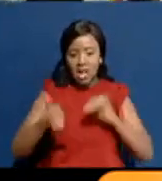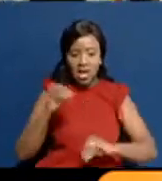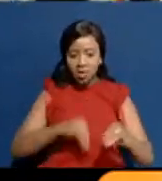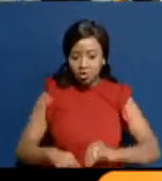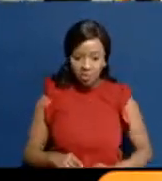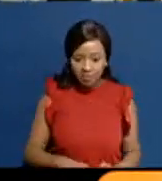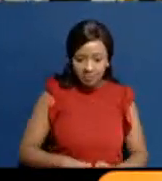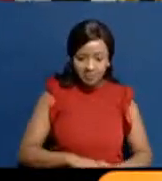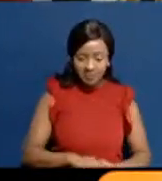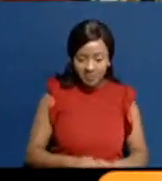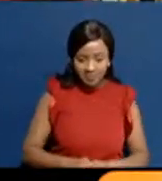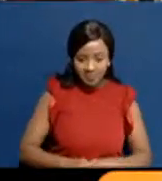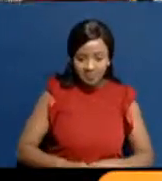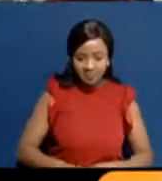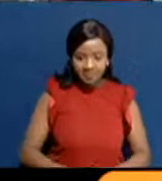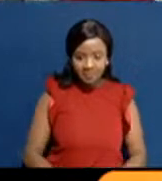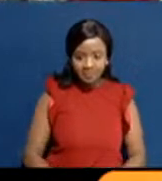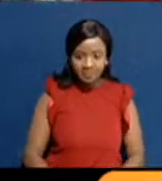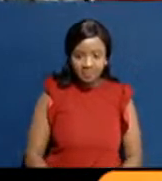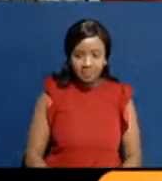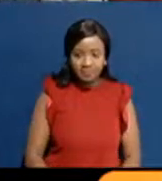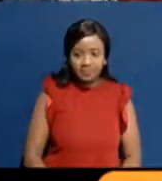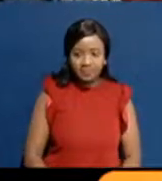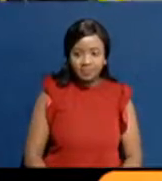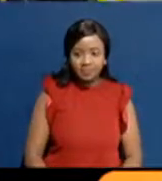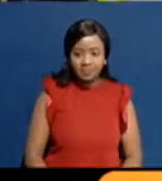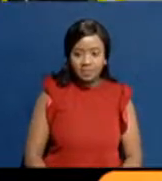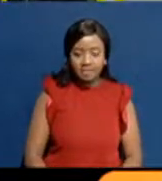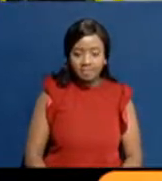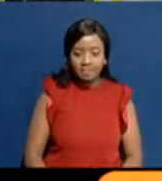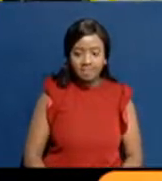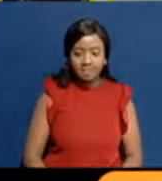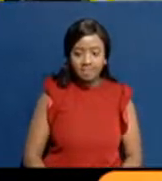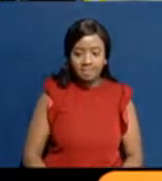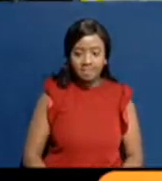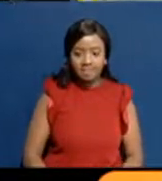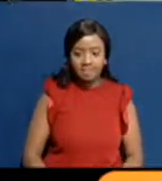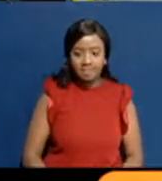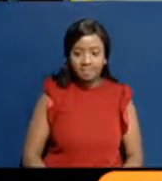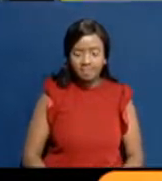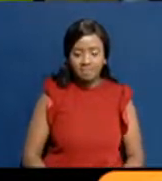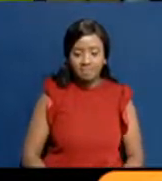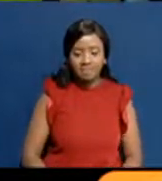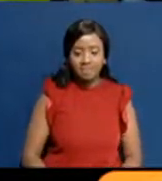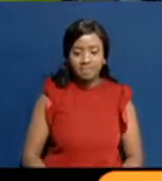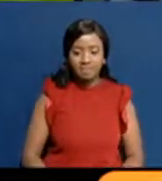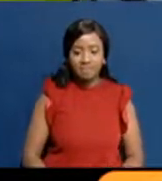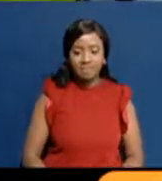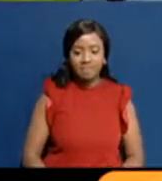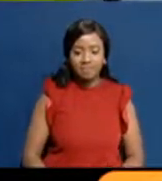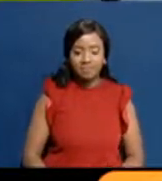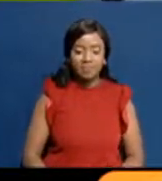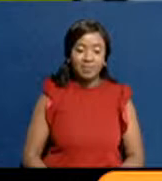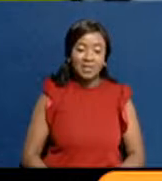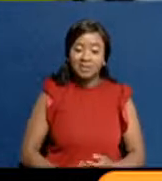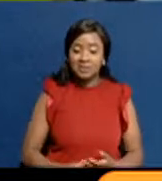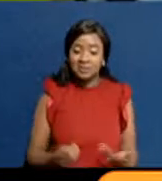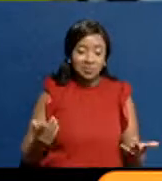was 98 actually and 99 when we were doing this story. So that has never